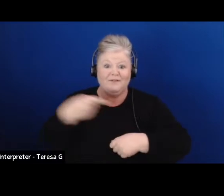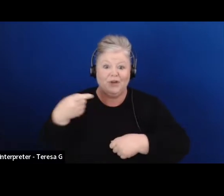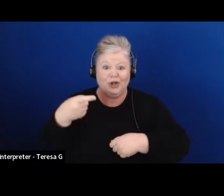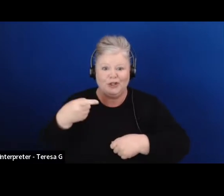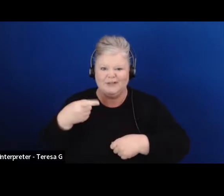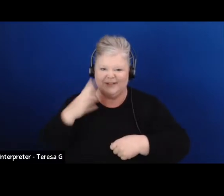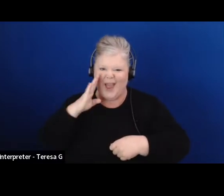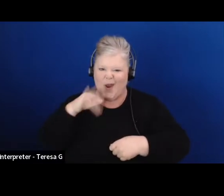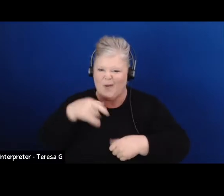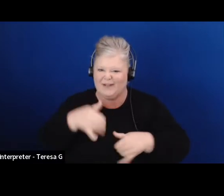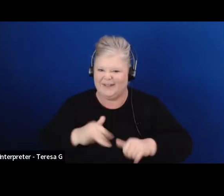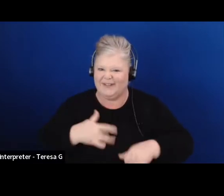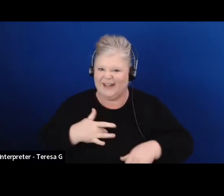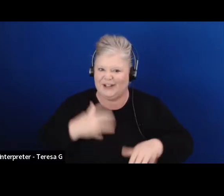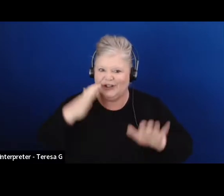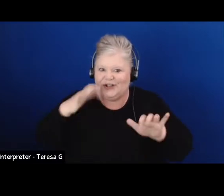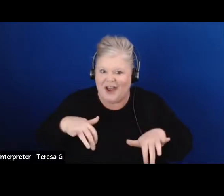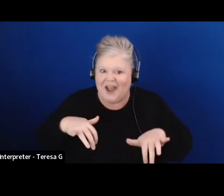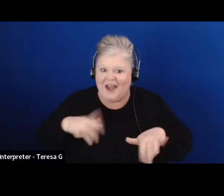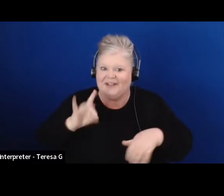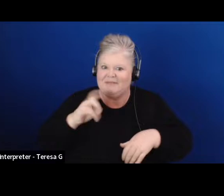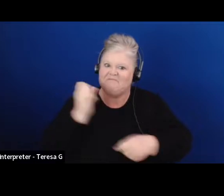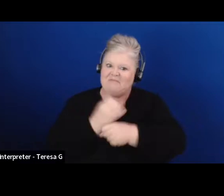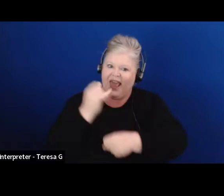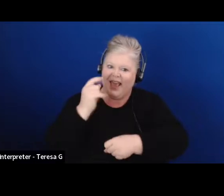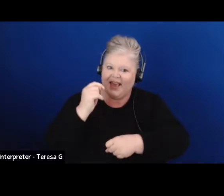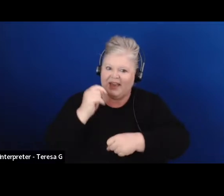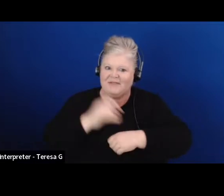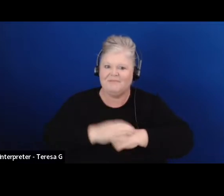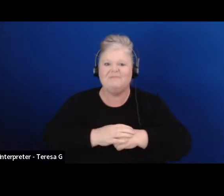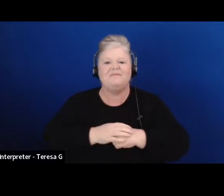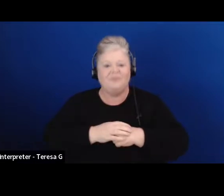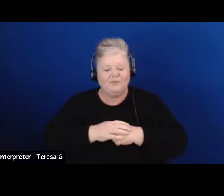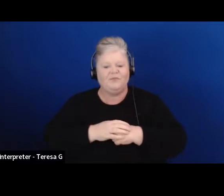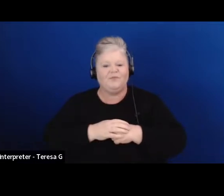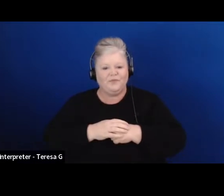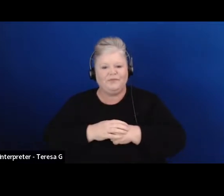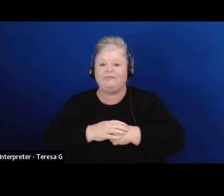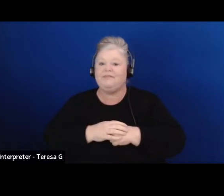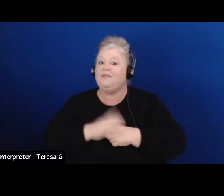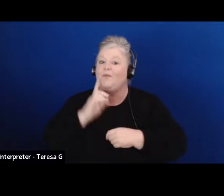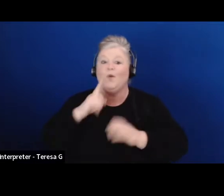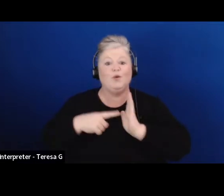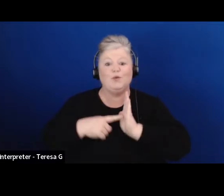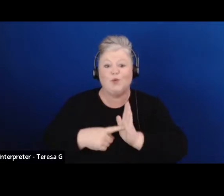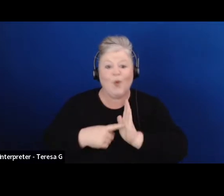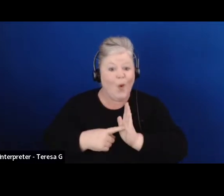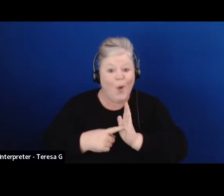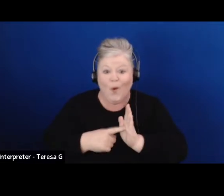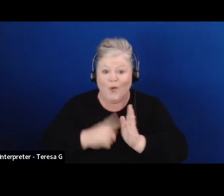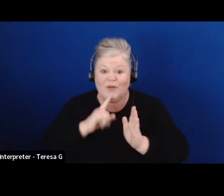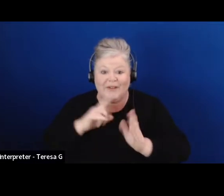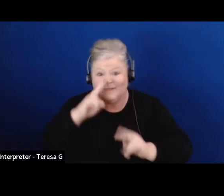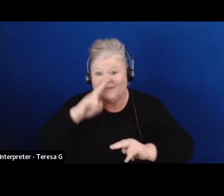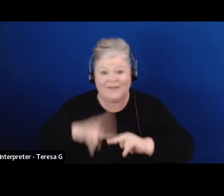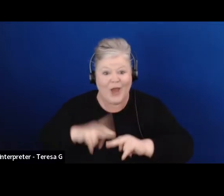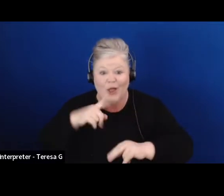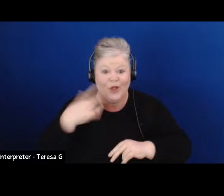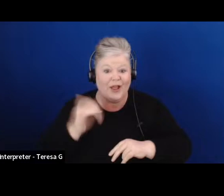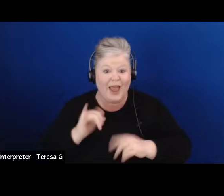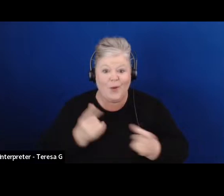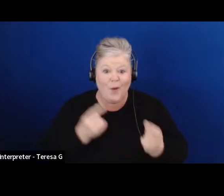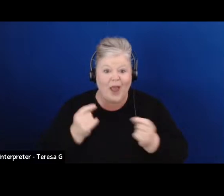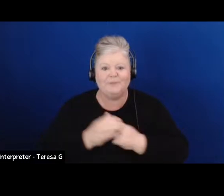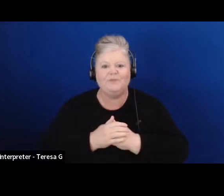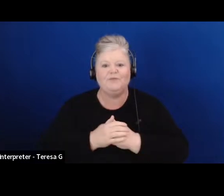To demonstrate how much fun or interesting a Toastmasters meeting can be, I'm going to do an